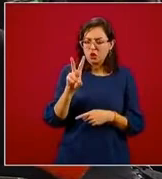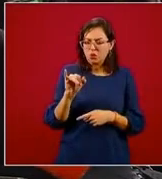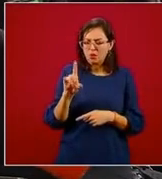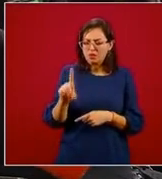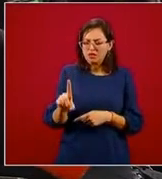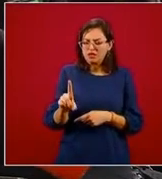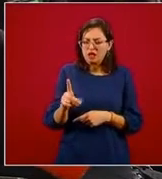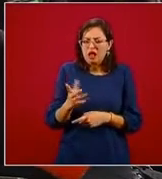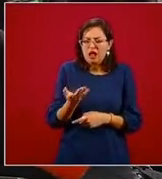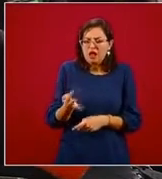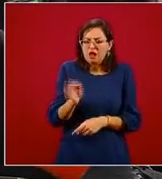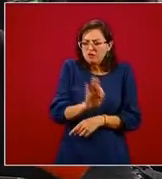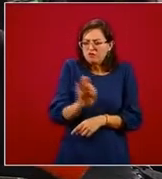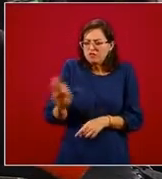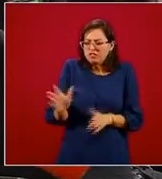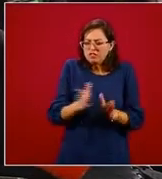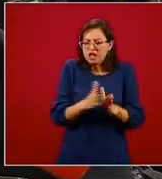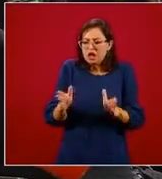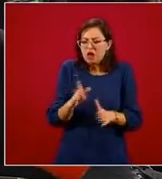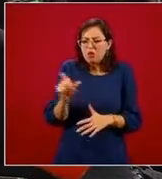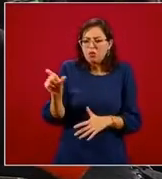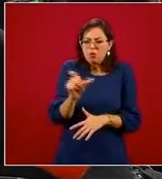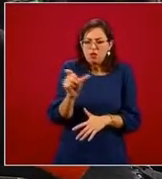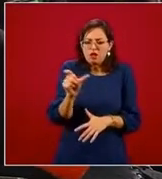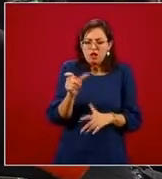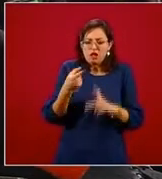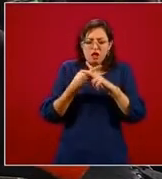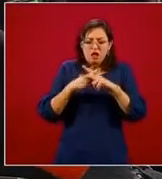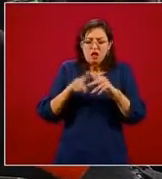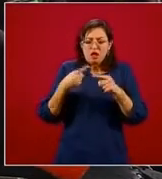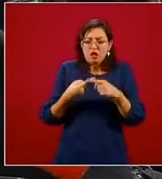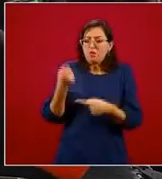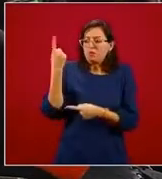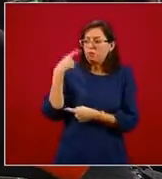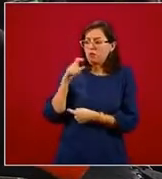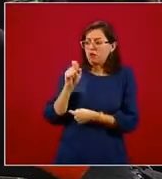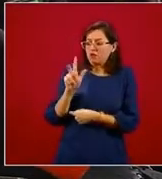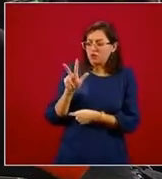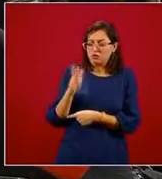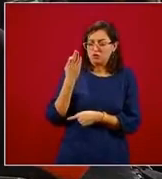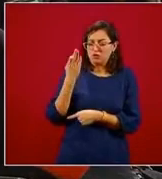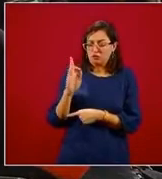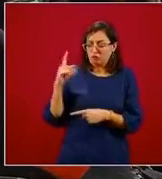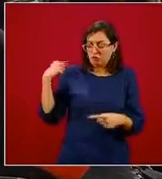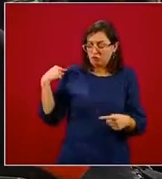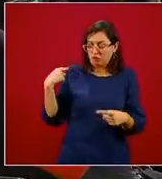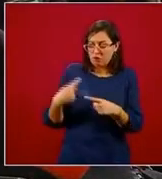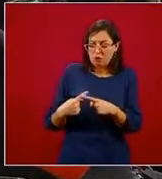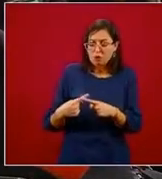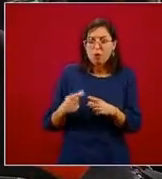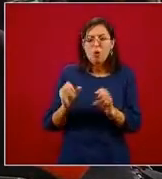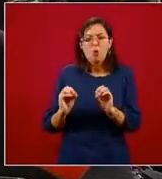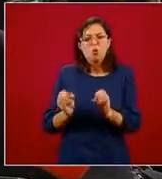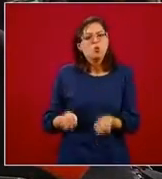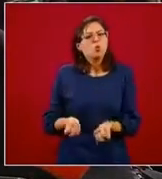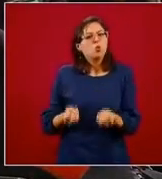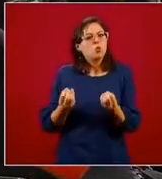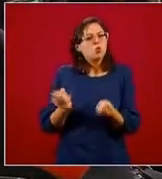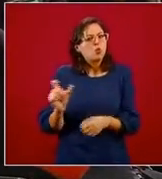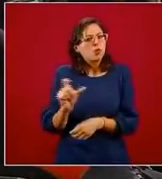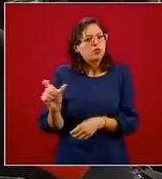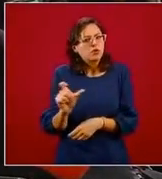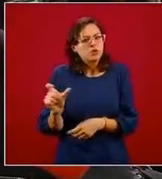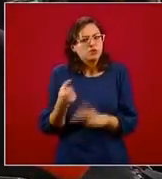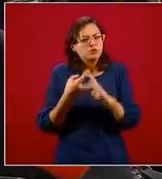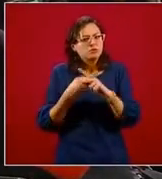370 qué Mexicans fechas with COVID, abarcan desde que what nosotros iniciamos, dates que do sería el those 28 de represent? Is febrero, that o from desde qué starting in fecha está February,